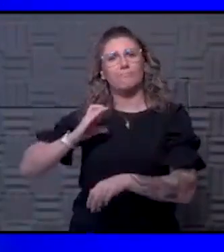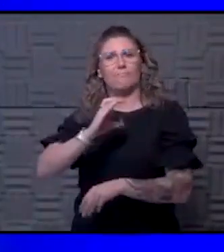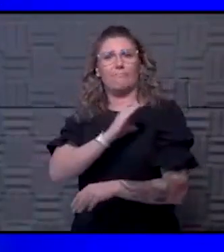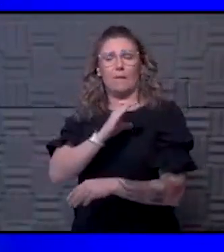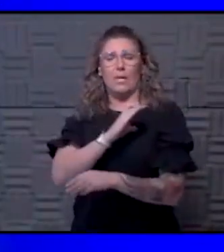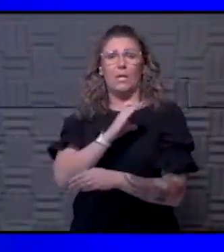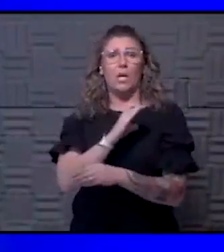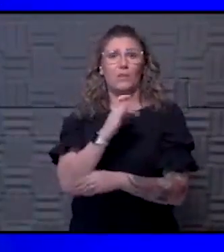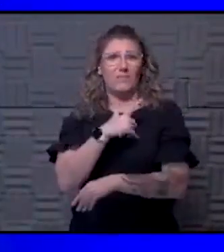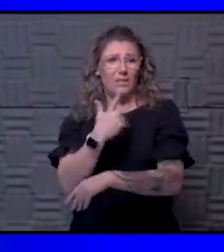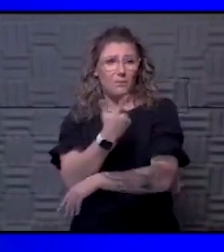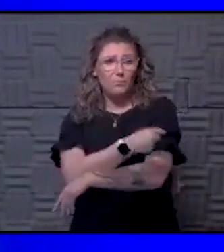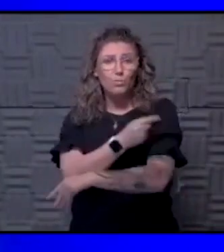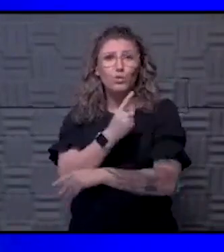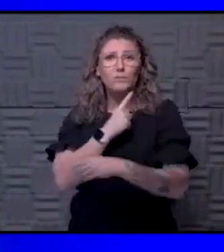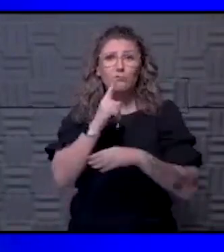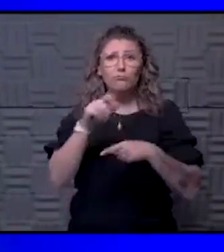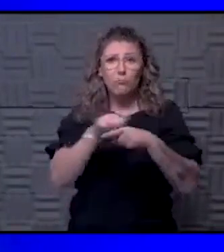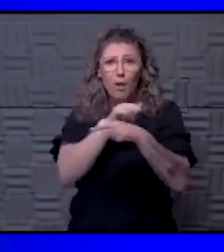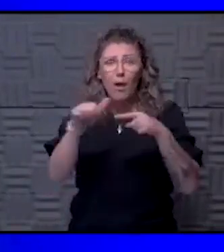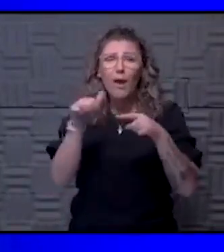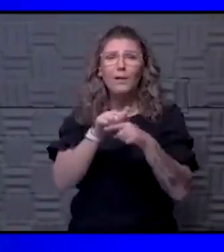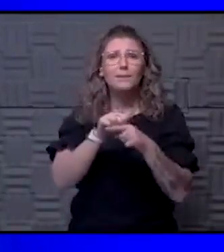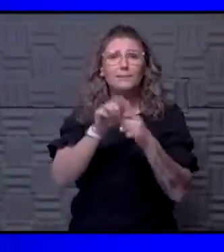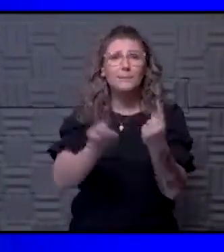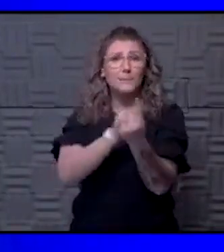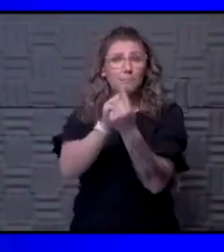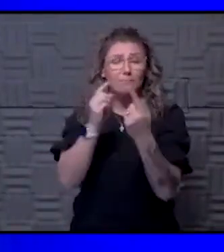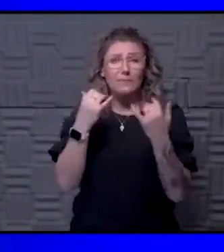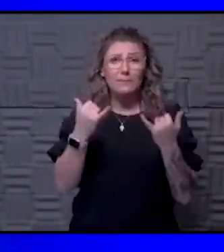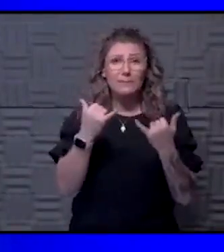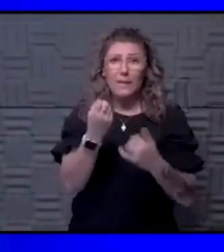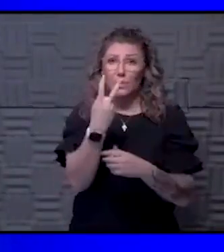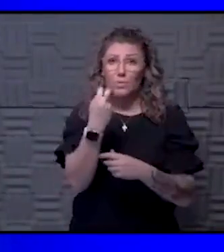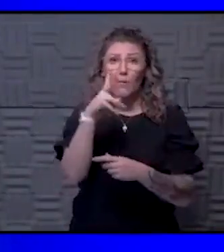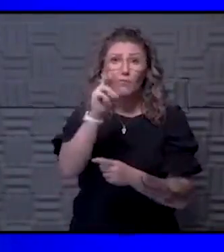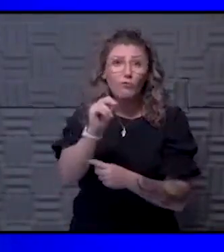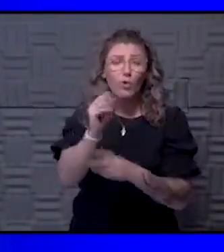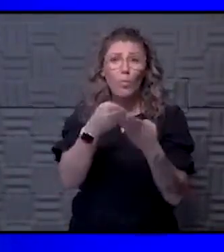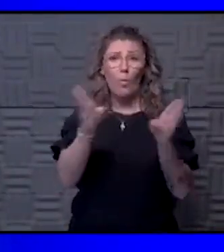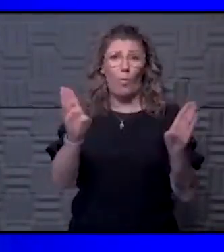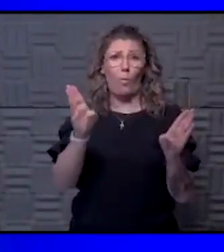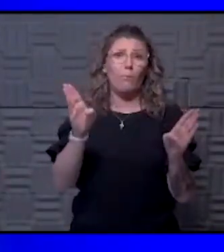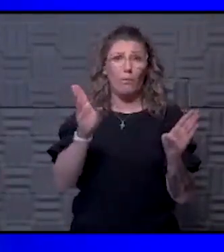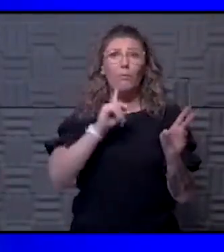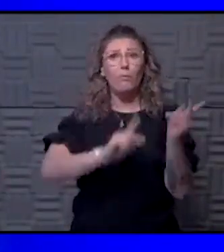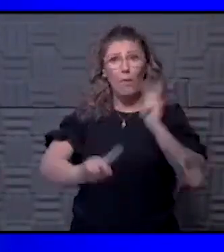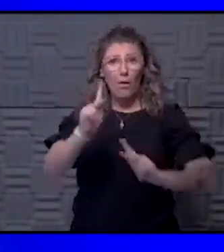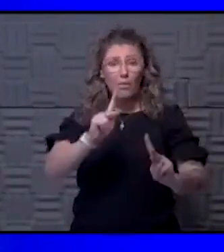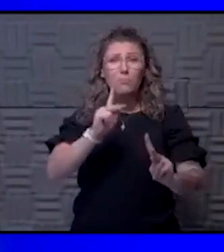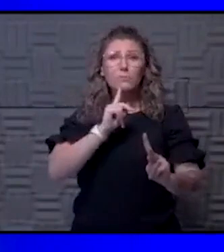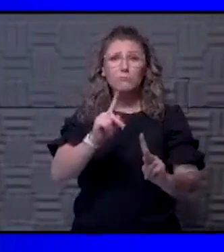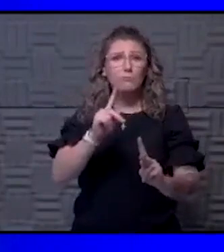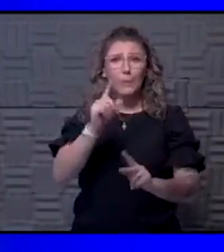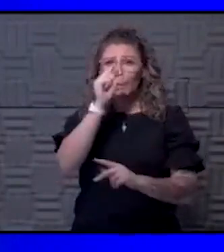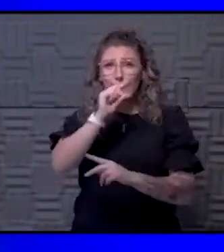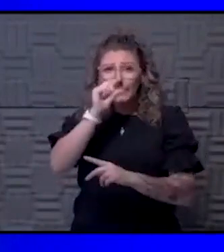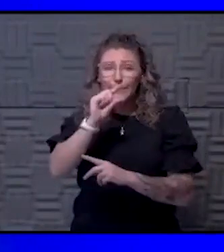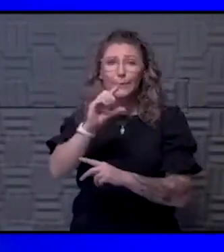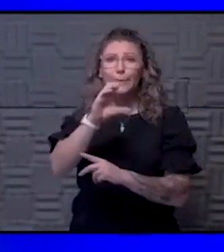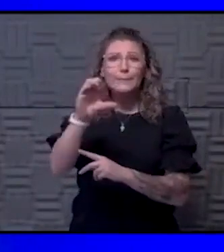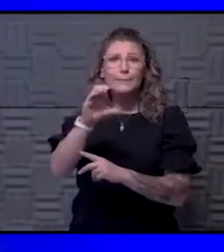is meeting today at 12:30. It is open to the public. If you wanted to watch it, you could certainly go to, you could Google